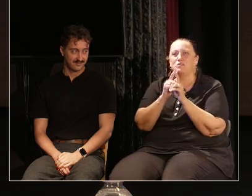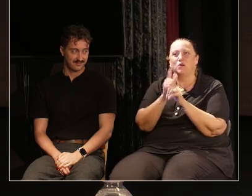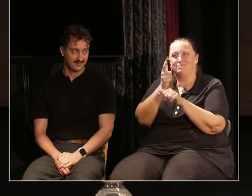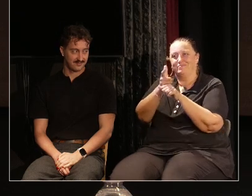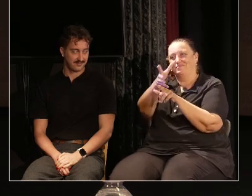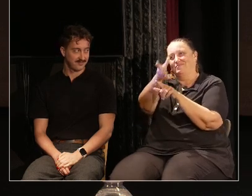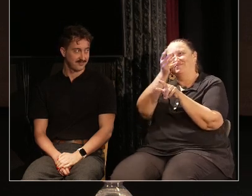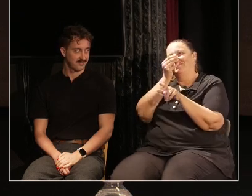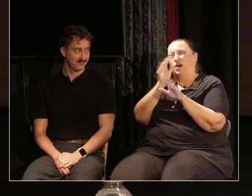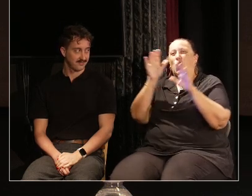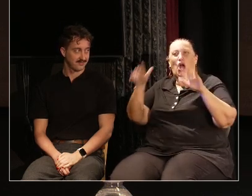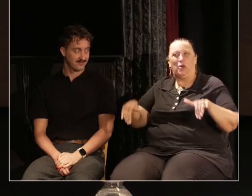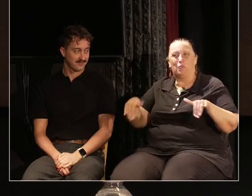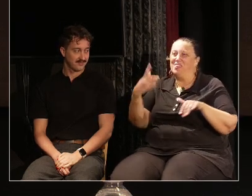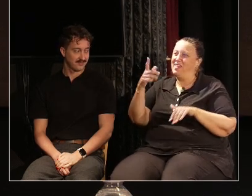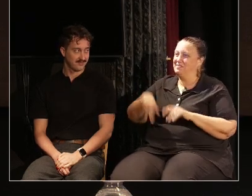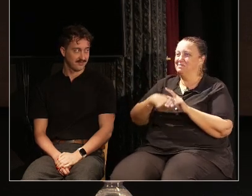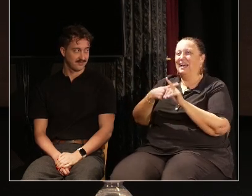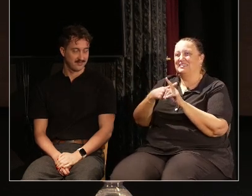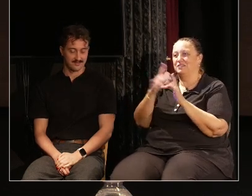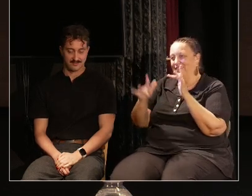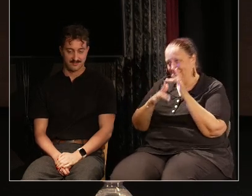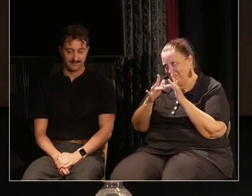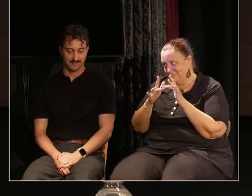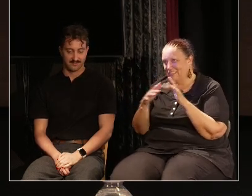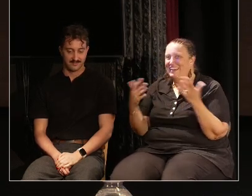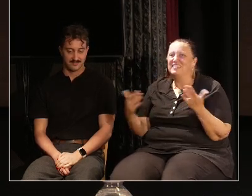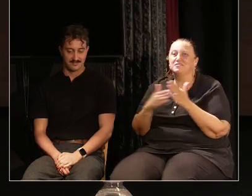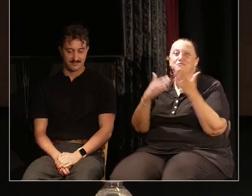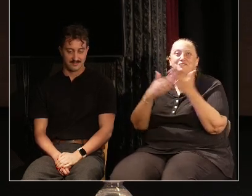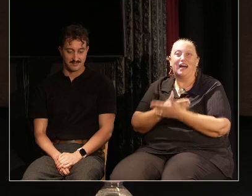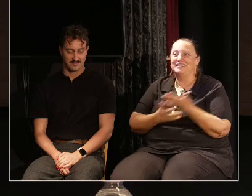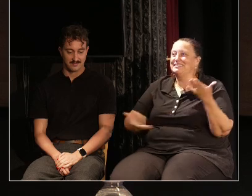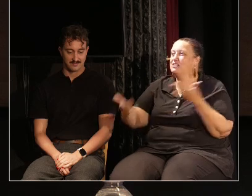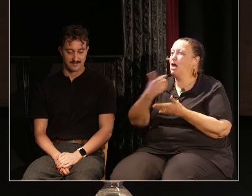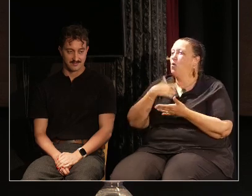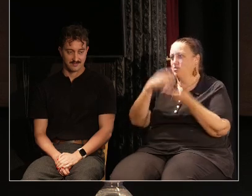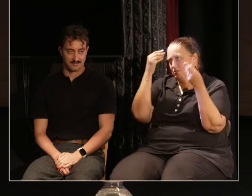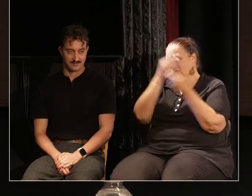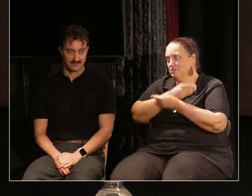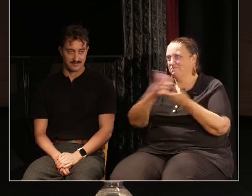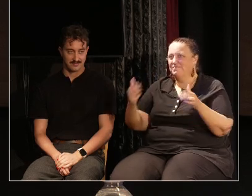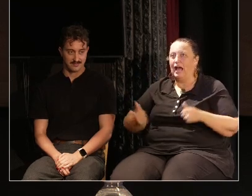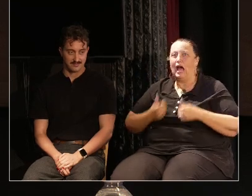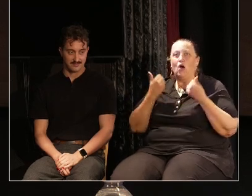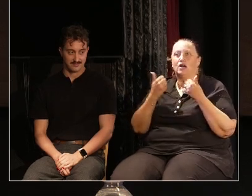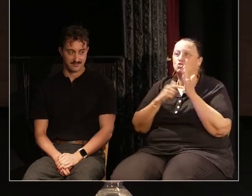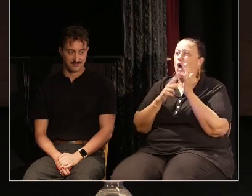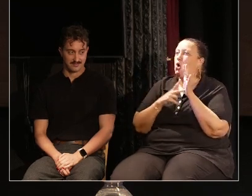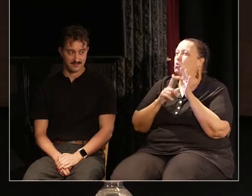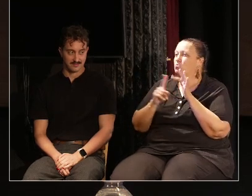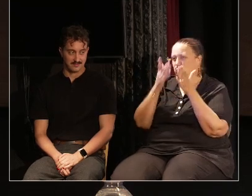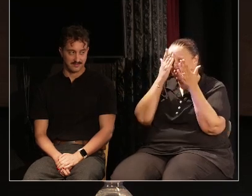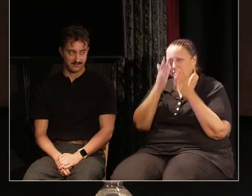home. So as we move into tonight's discussion, I want to set a tone of respect and good